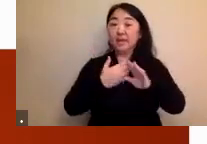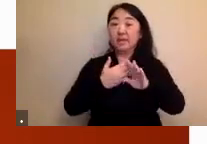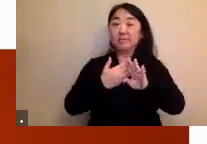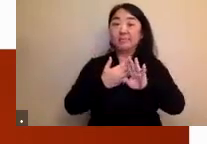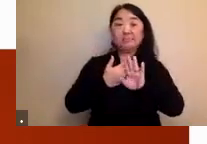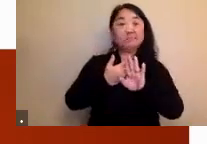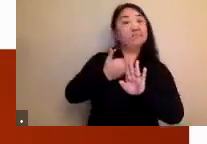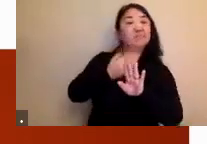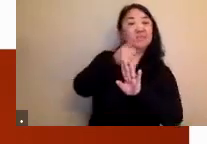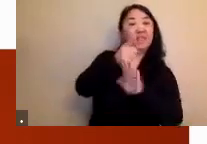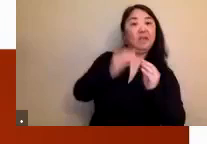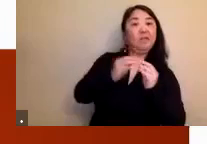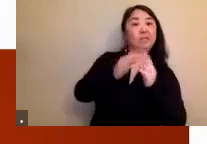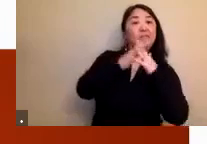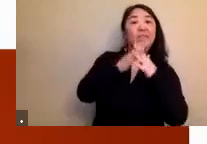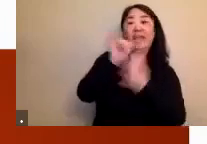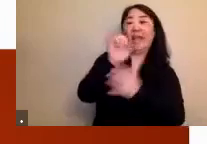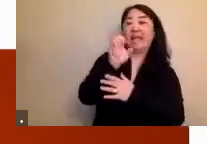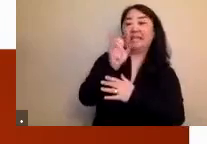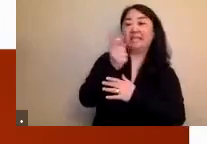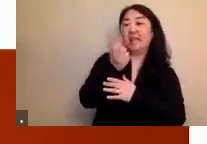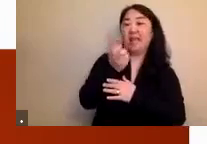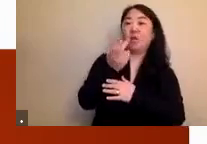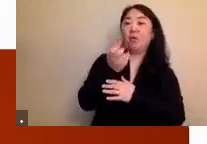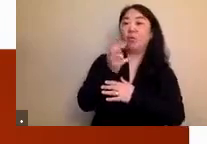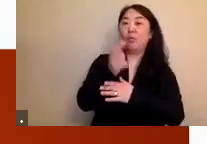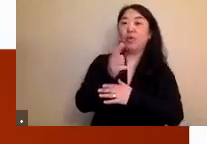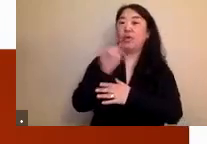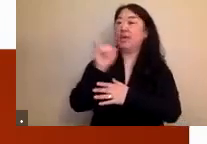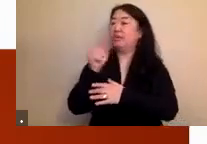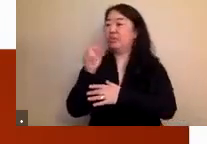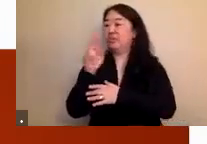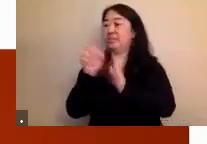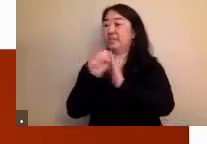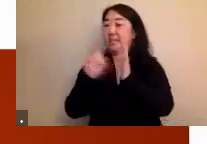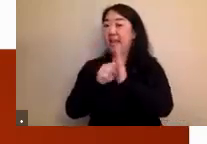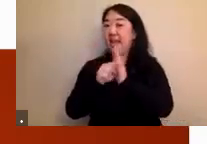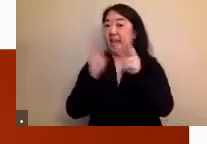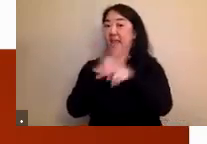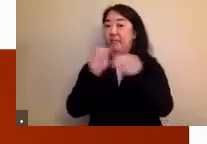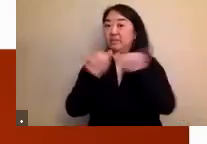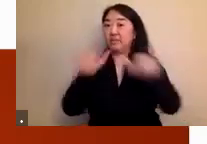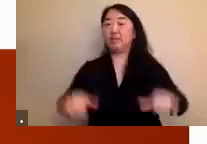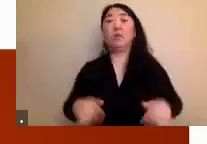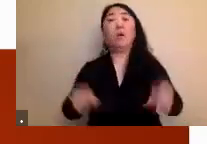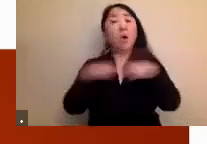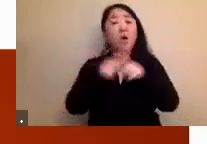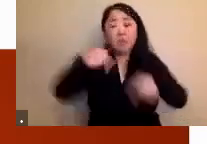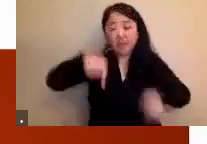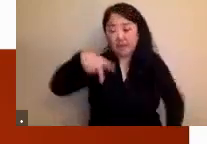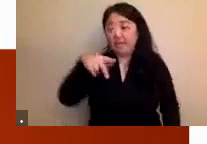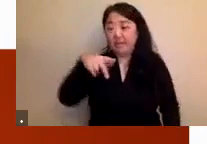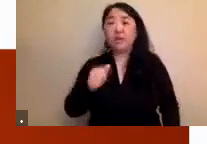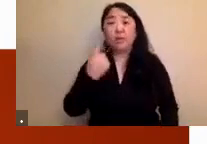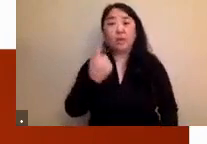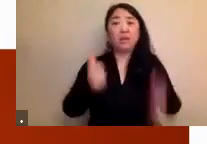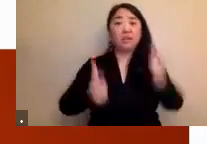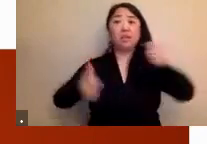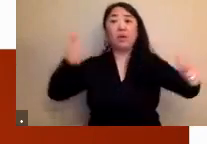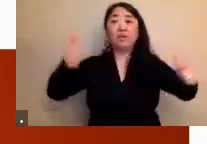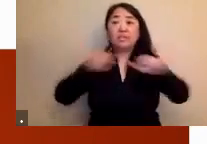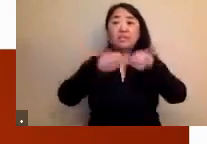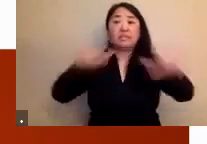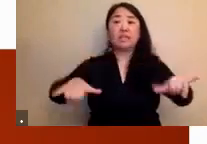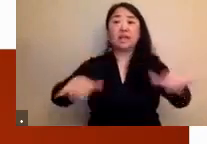the Eisenhower interstate system. We're also one of the largest systems in the country as well,